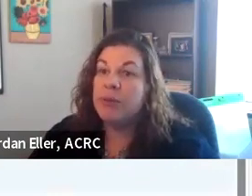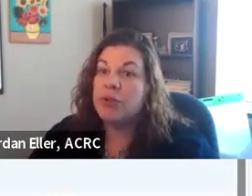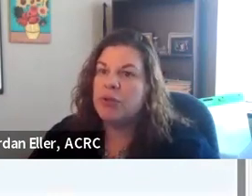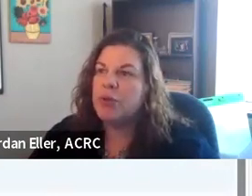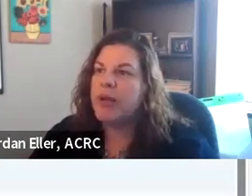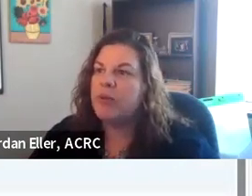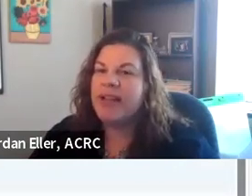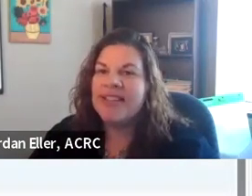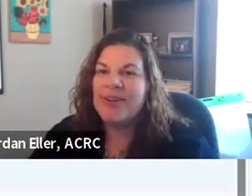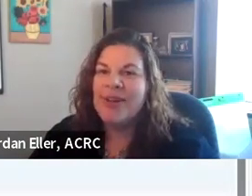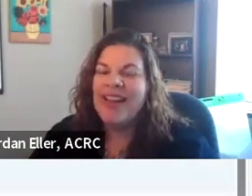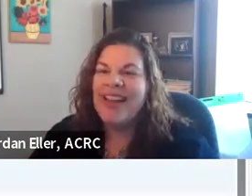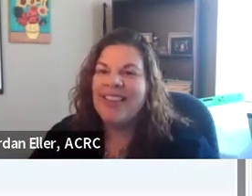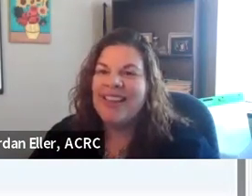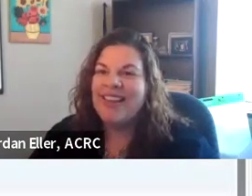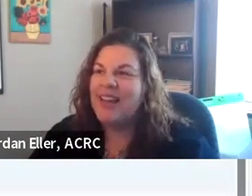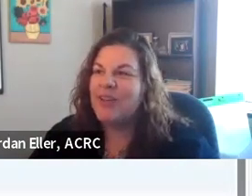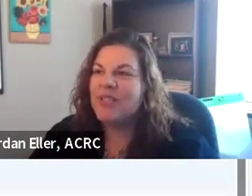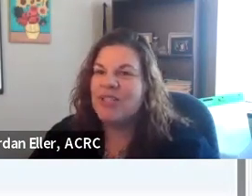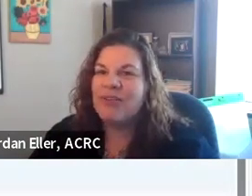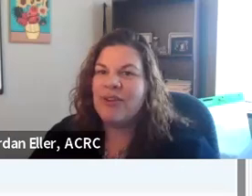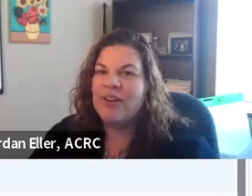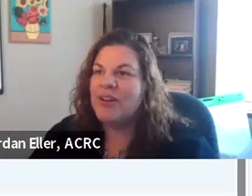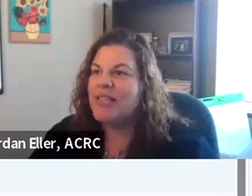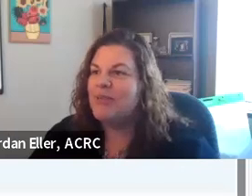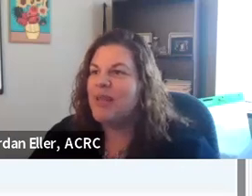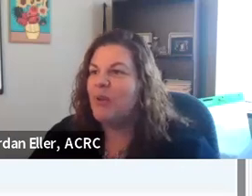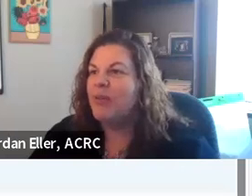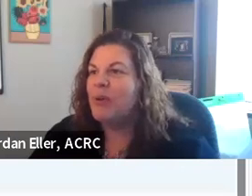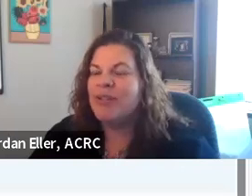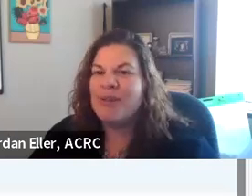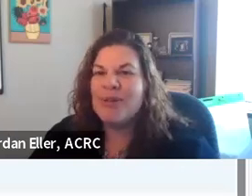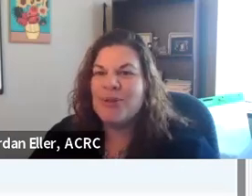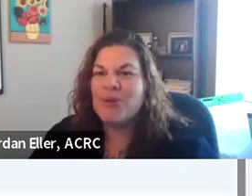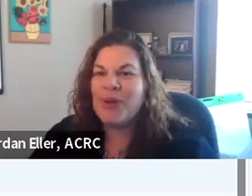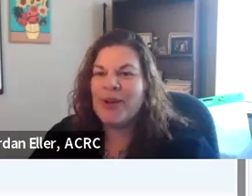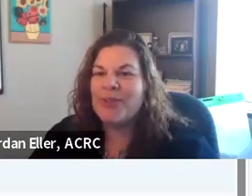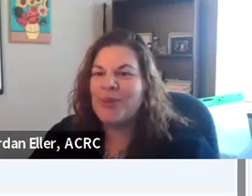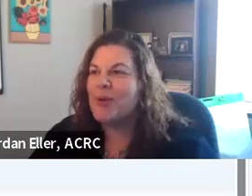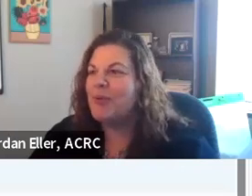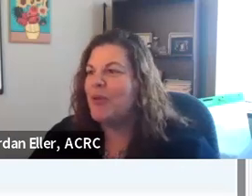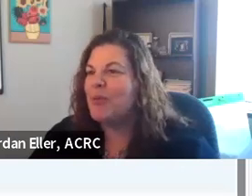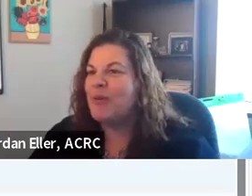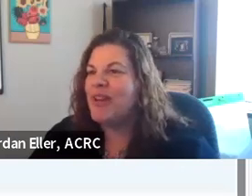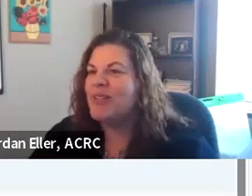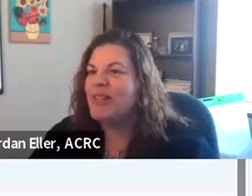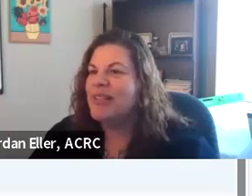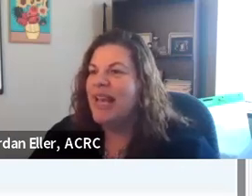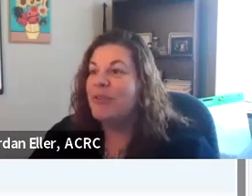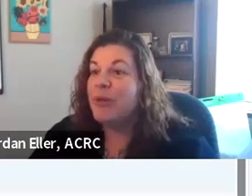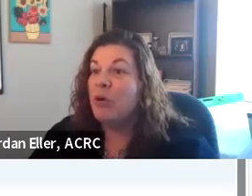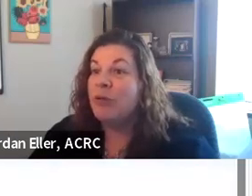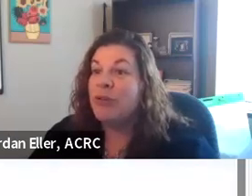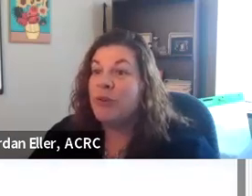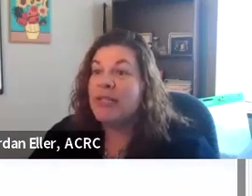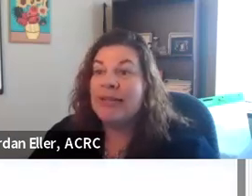created through the social rec grants. I know Helen and Christy Schaefer on our teams, they worked on some of the social rec grants with our providers. And